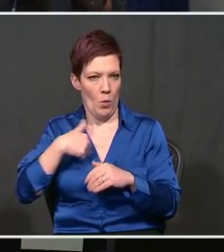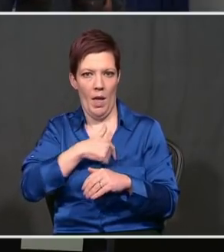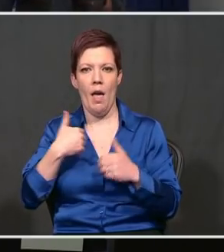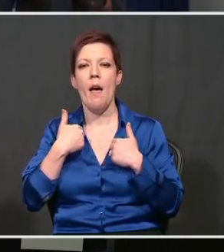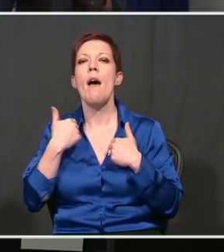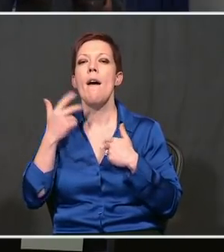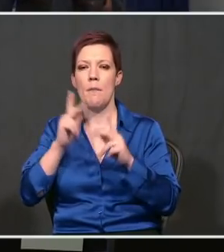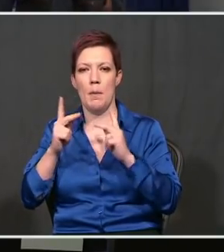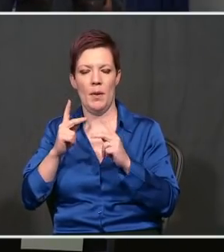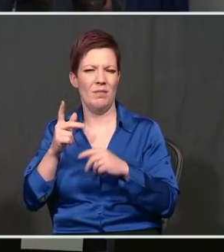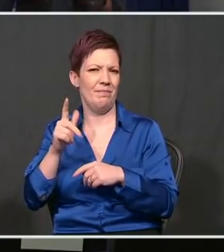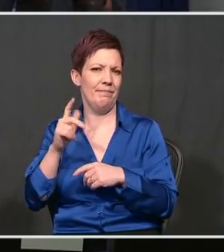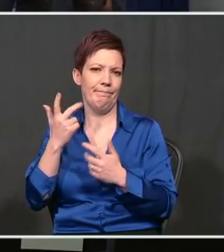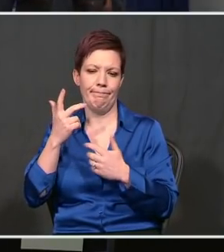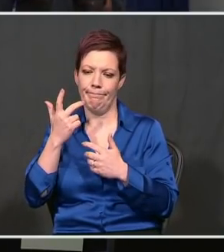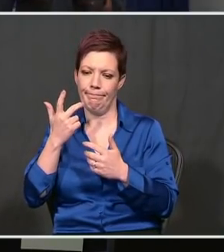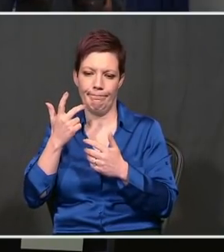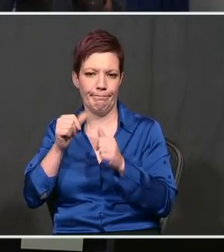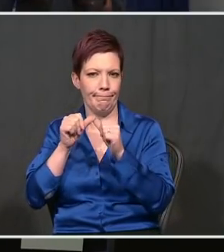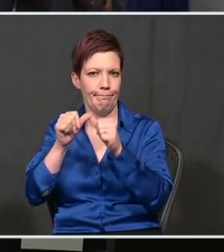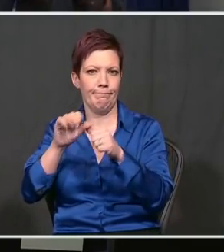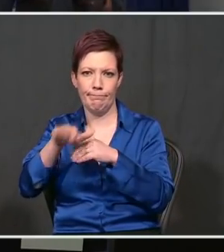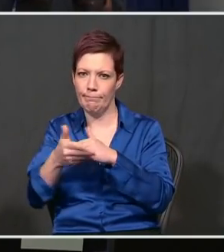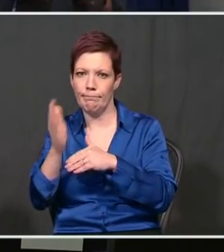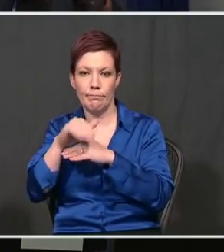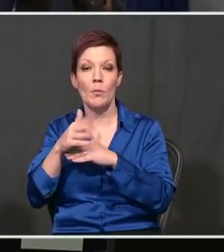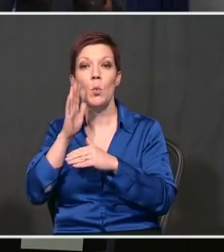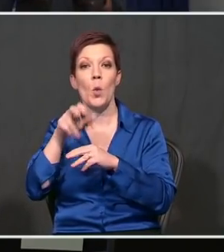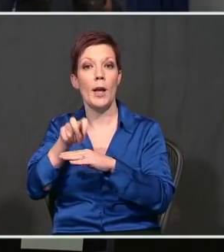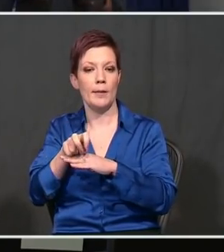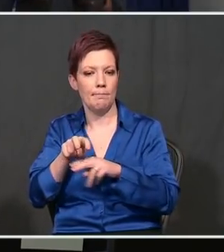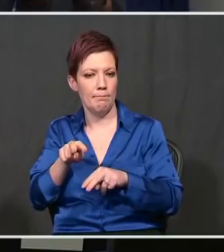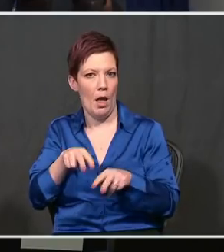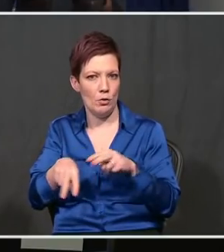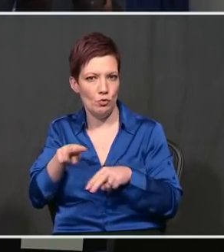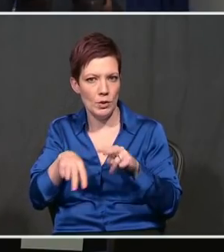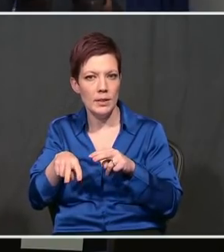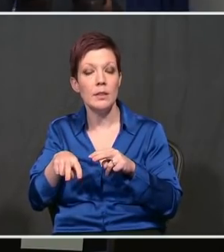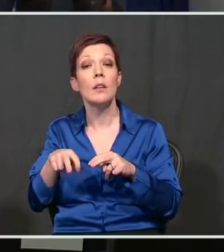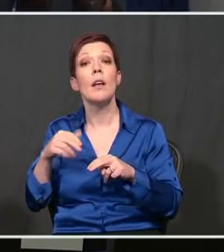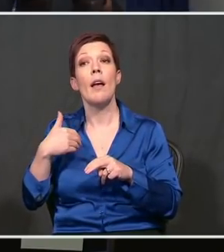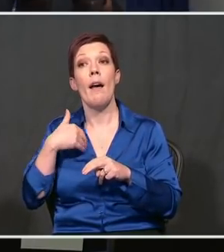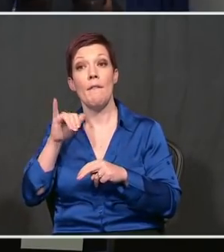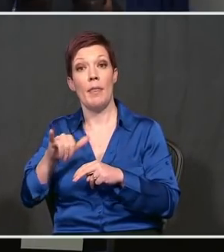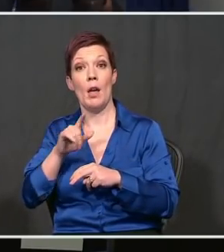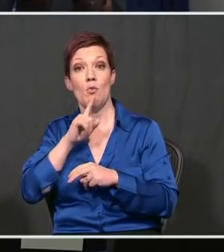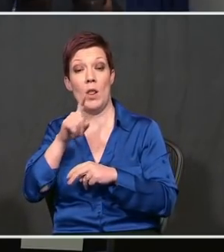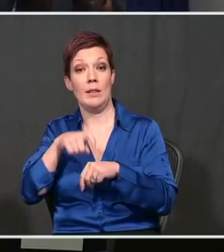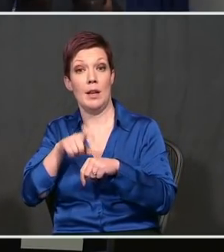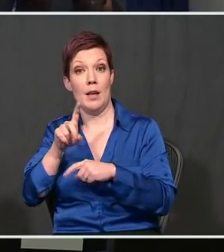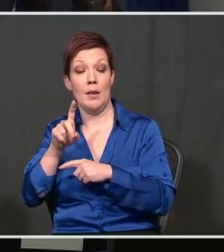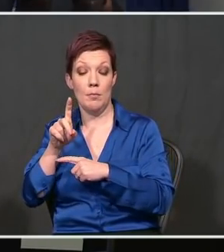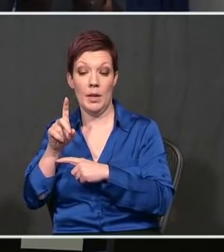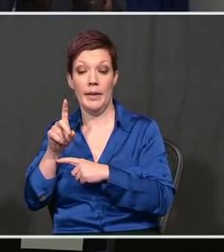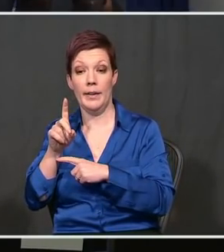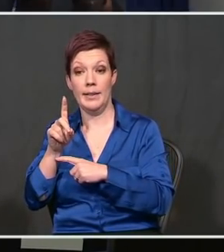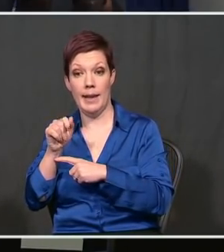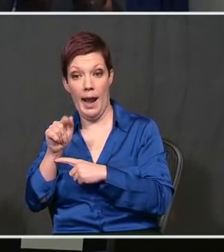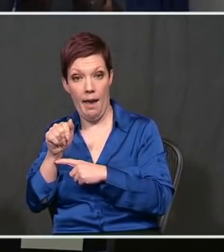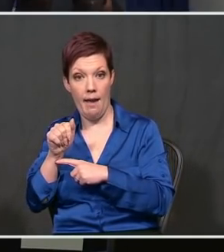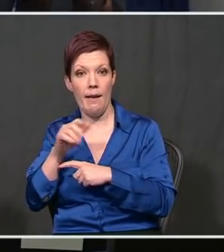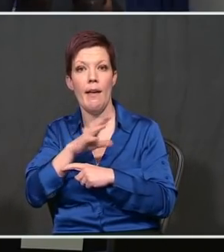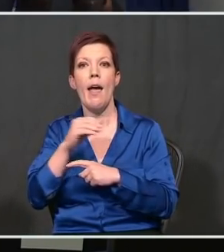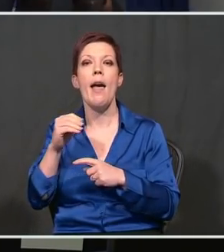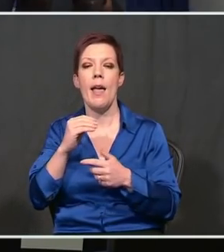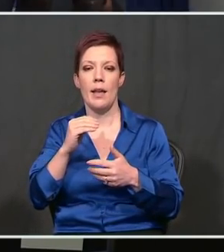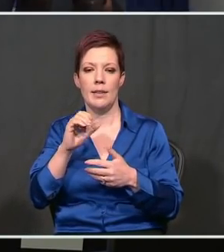them based on both the traditional scan data and the real-time SenseAware ID node data.